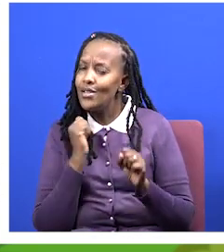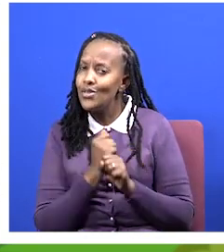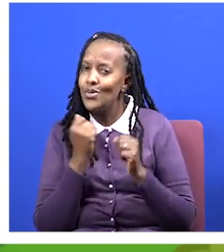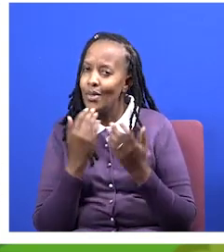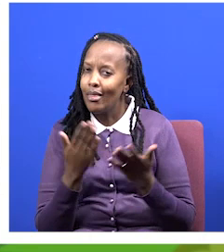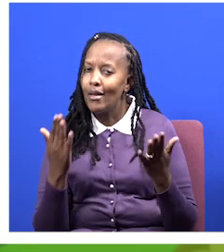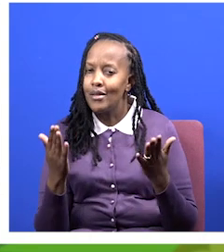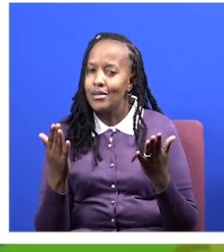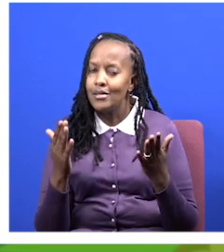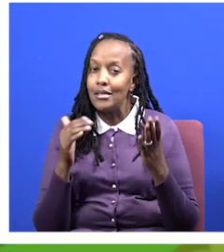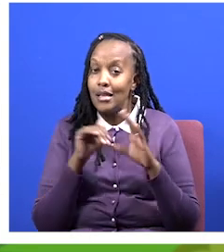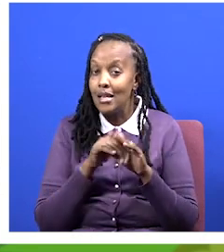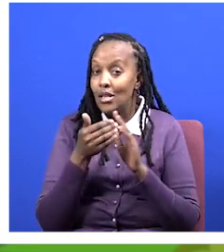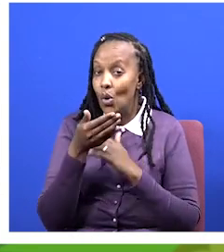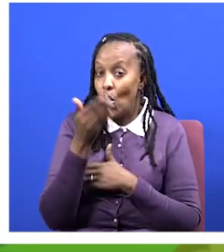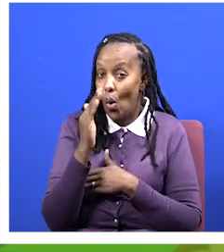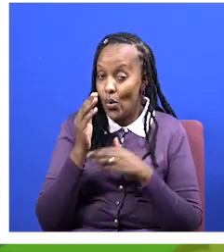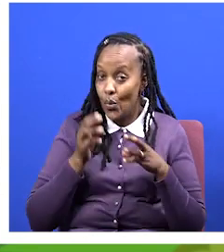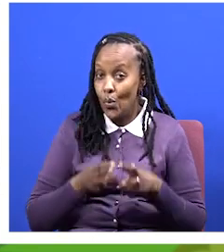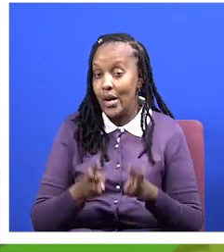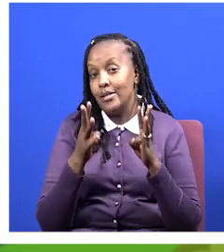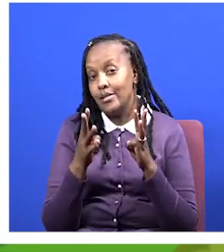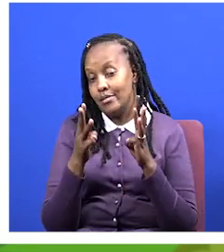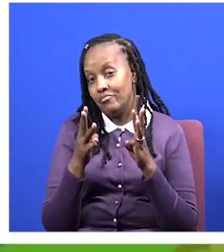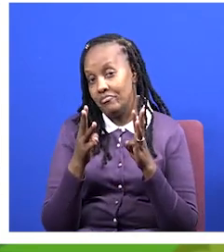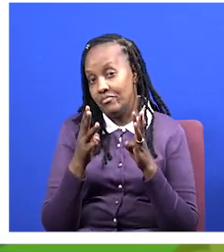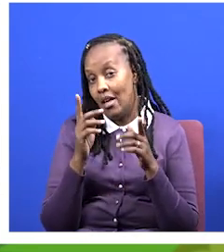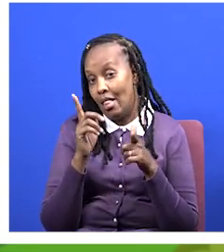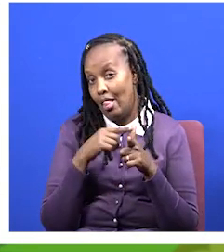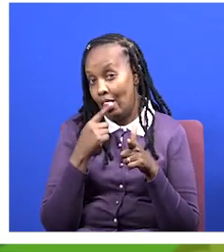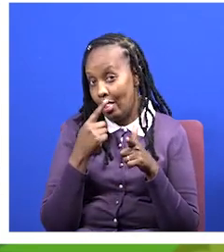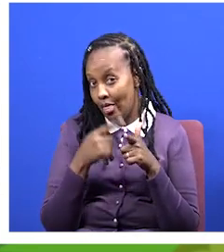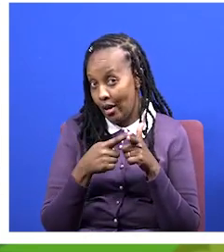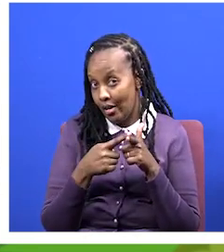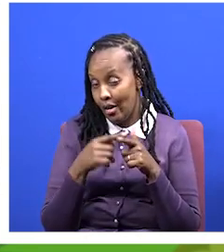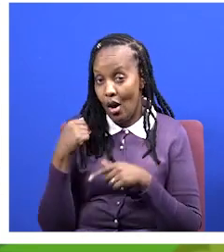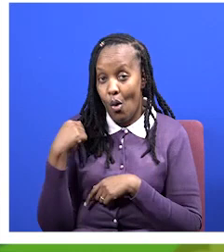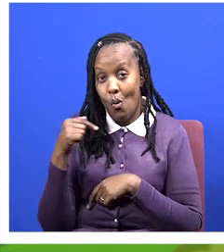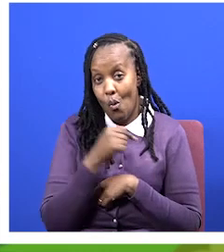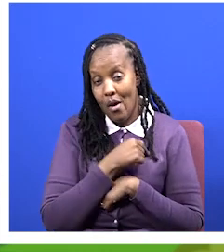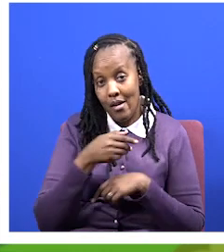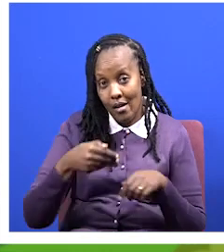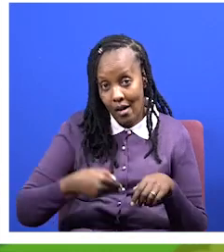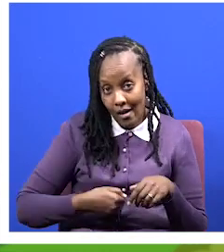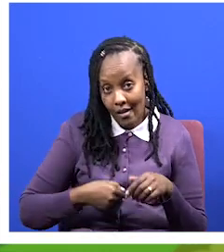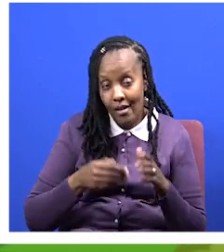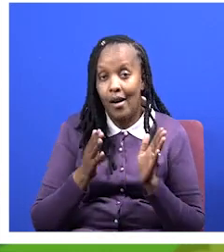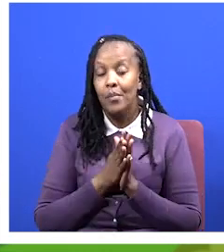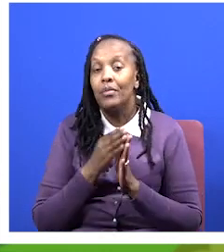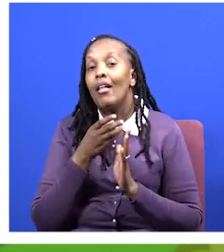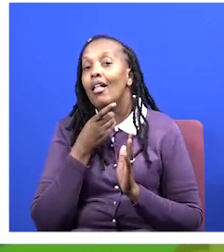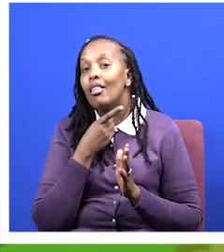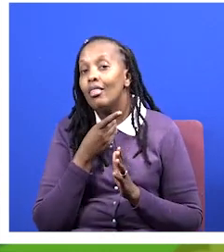do things in God's way, then we hunger and thirst